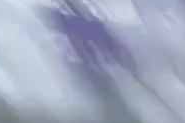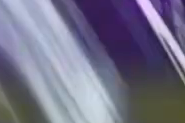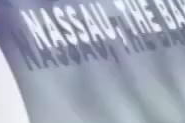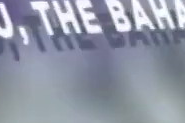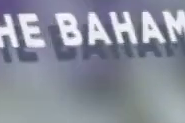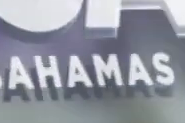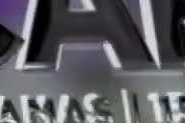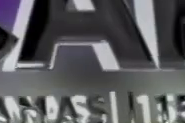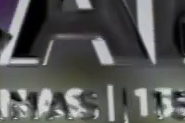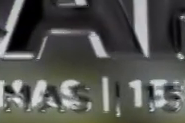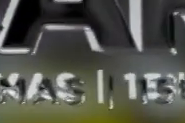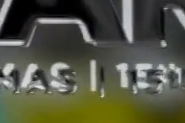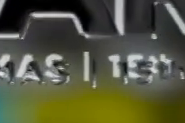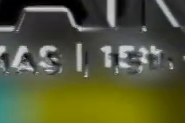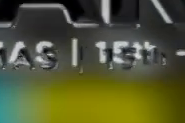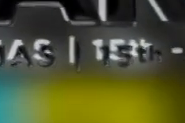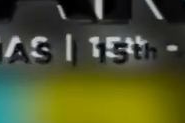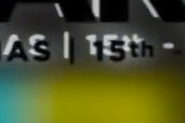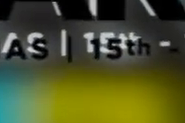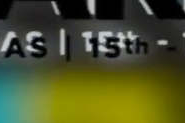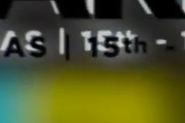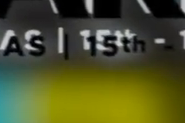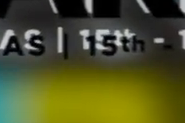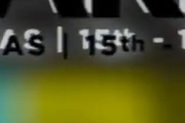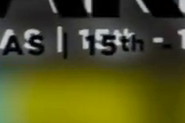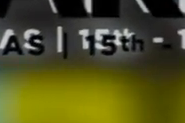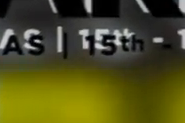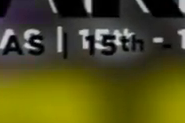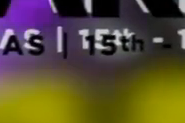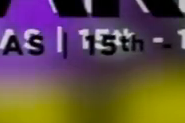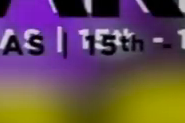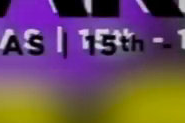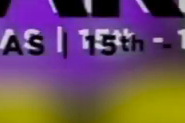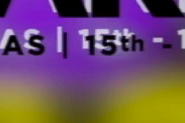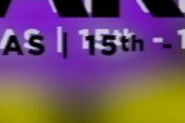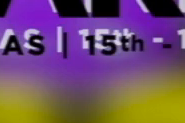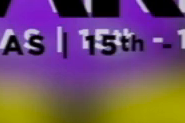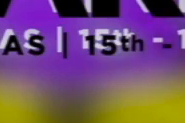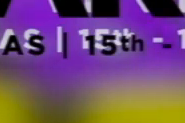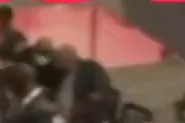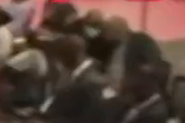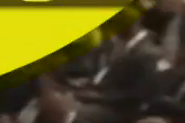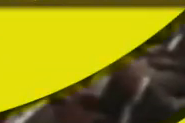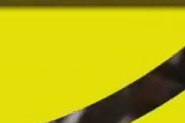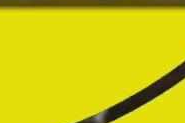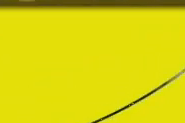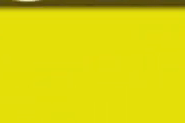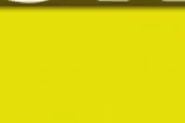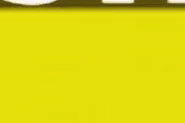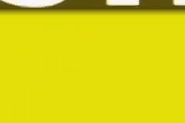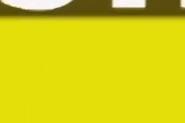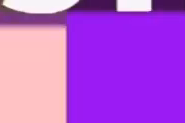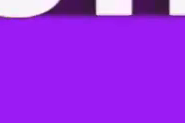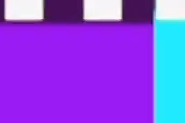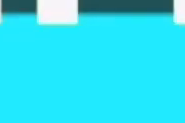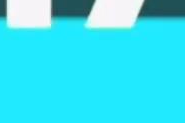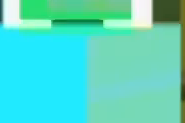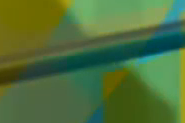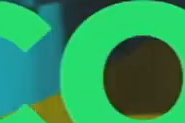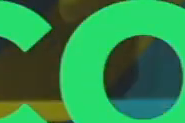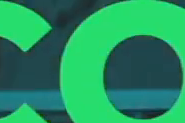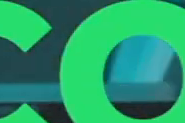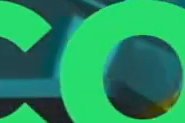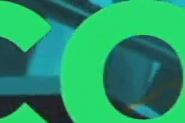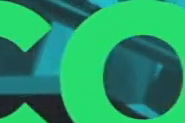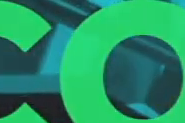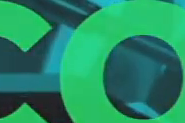The 44th regular meeting of the heads of government of the Caribbean community is being held in Nassau from February 15th to 17th.